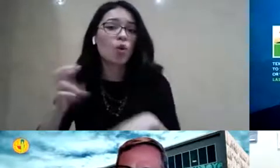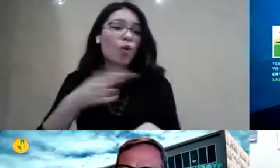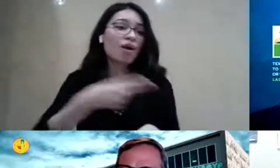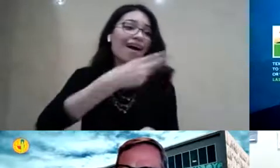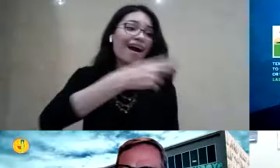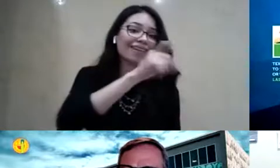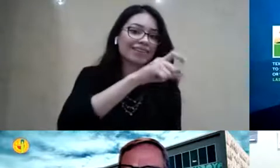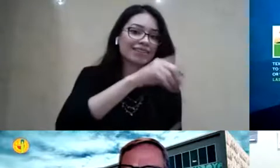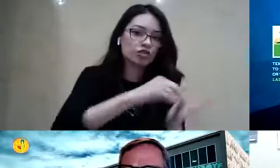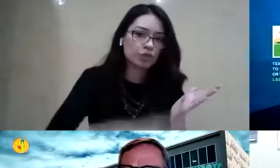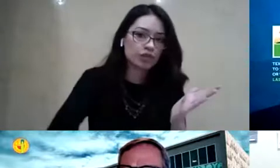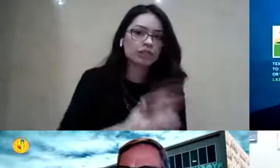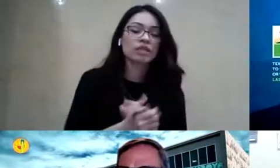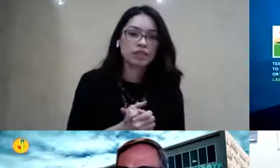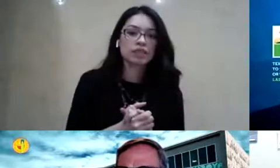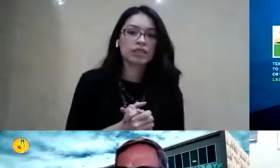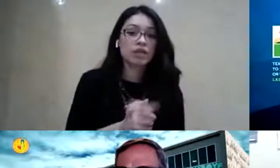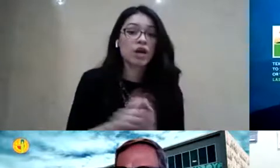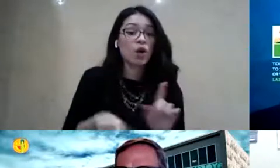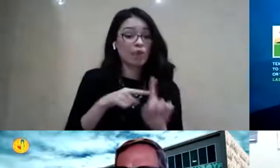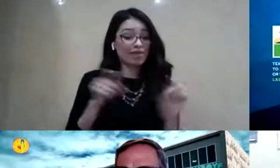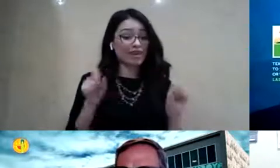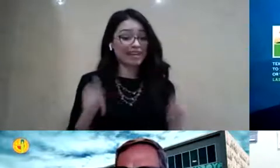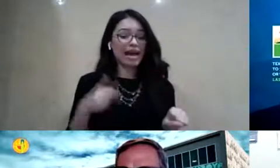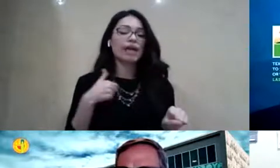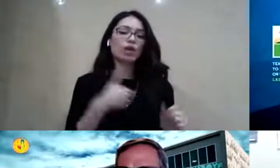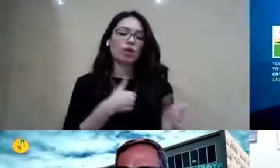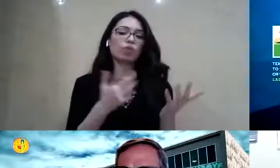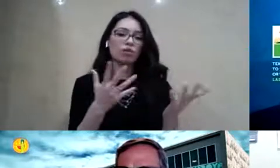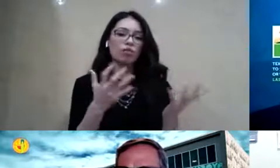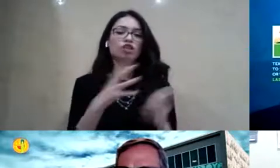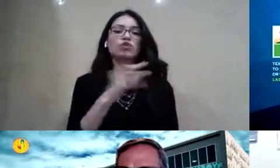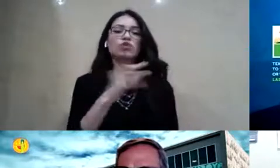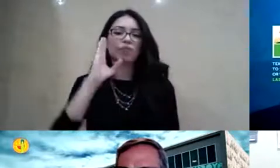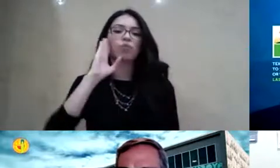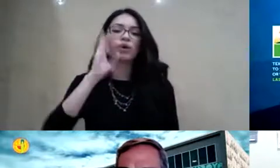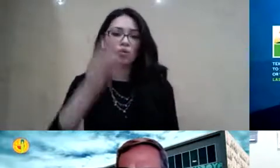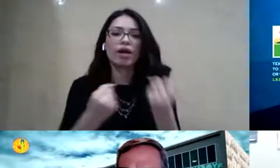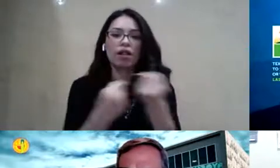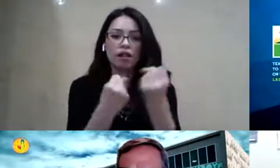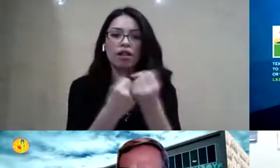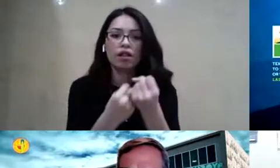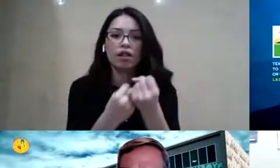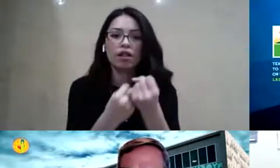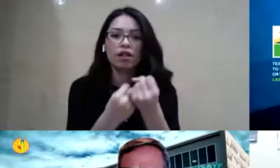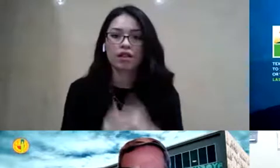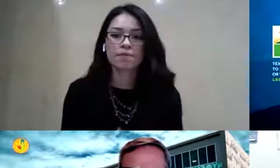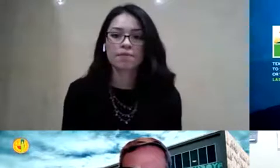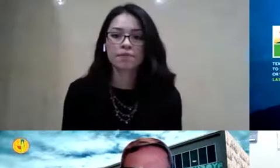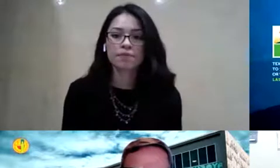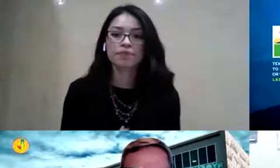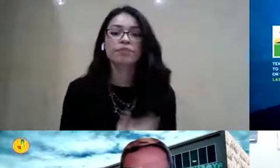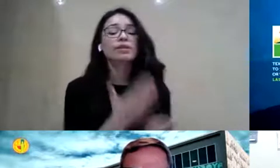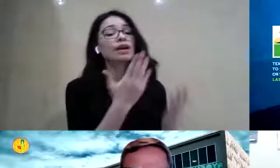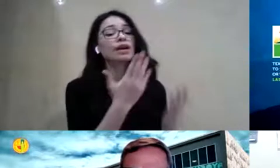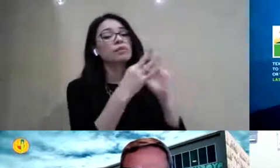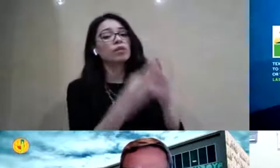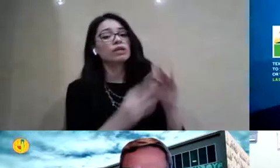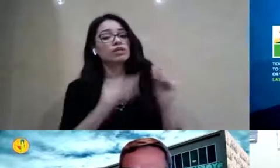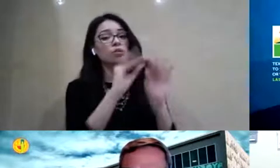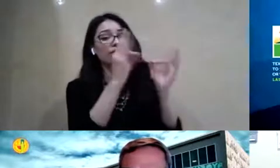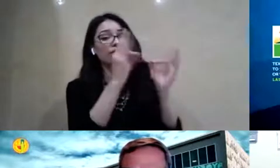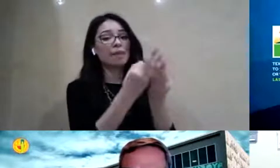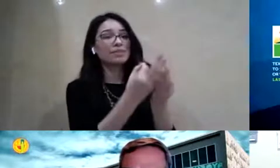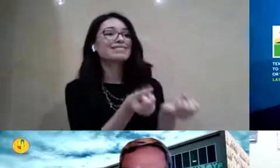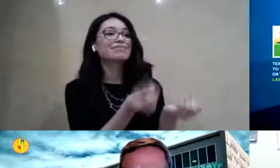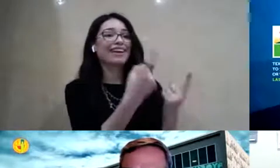able to, we will want to, and we will do so. And maybe related, a lot of our families are asking about the vaccine and if that will be